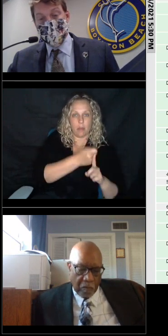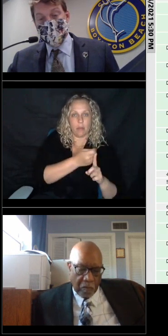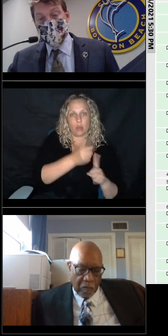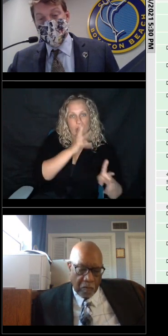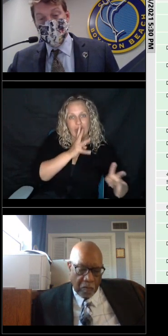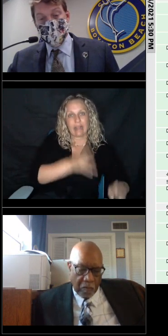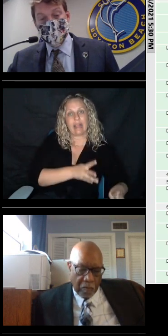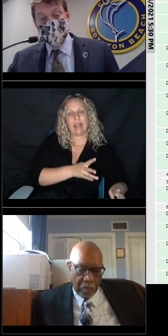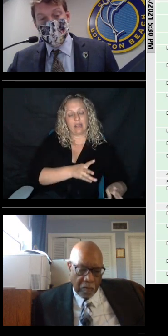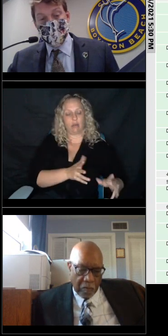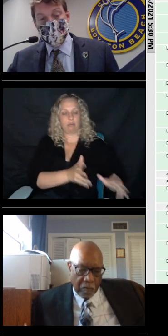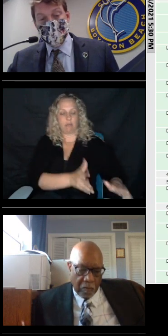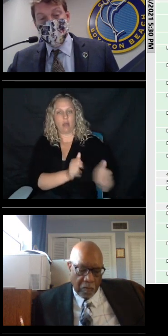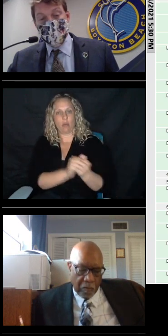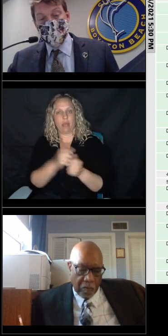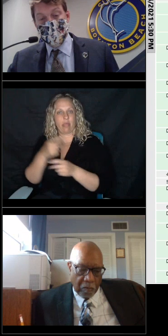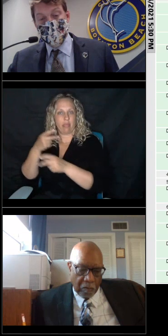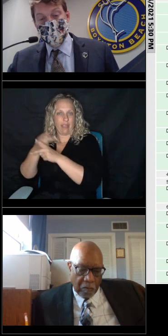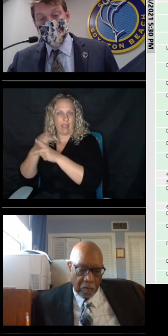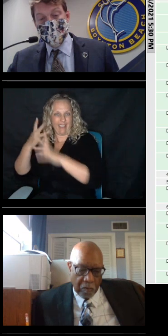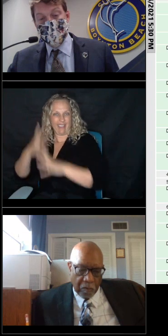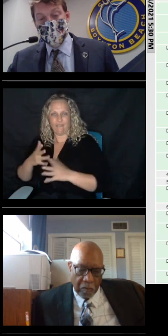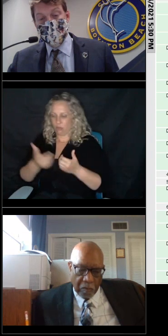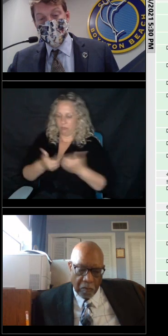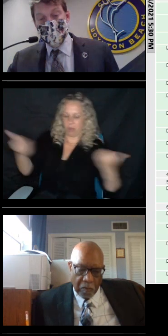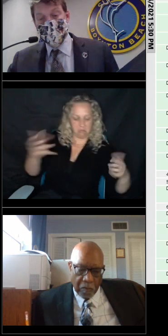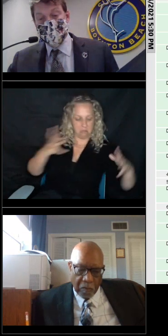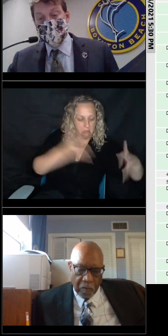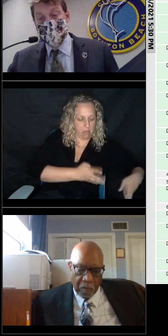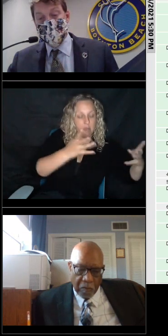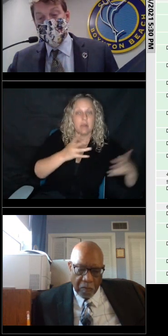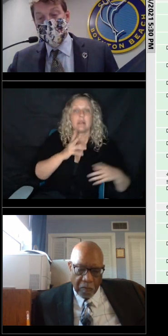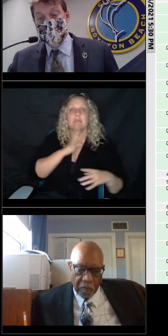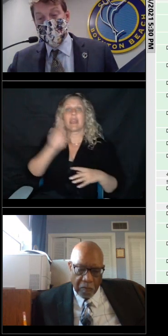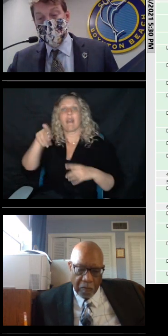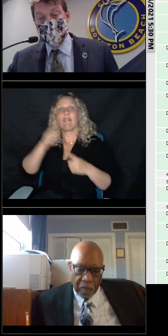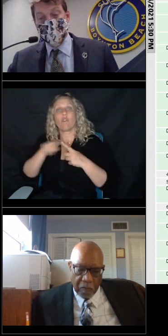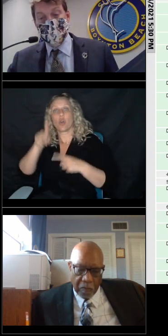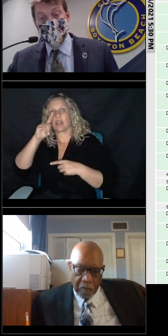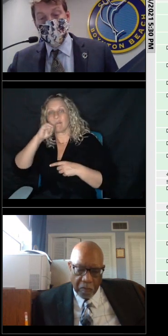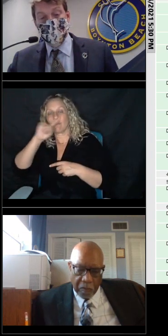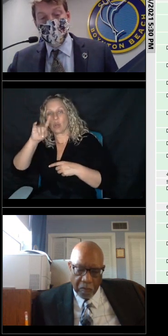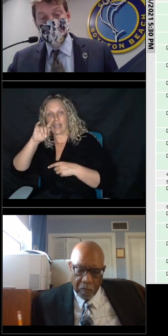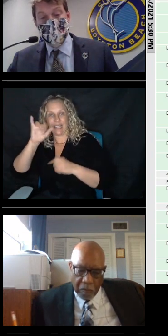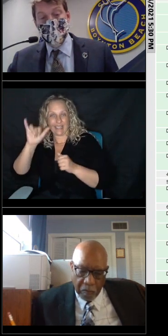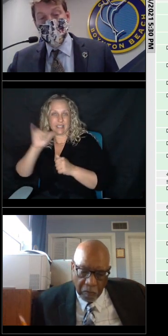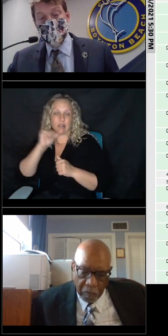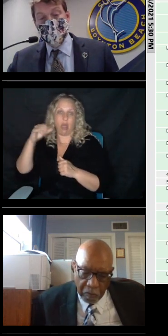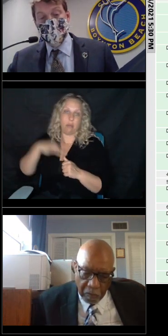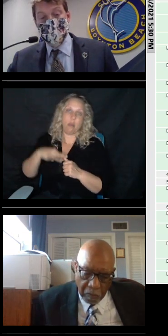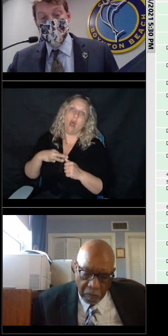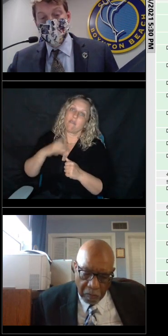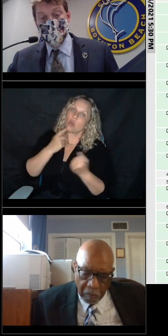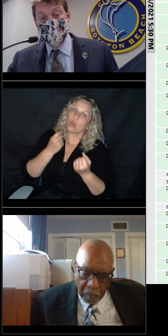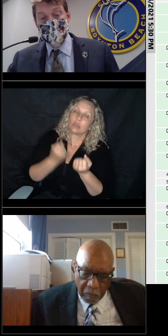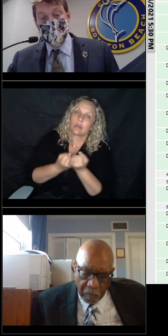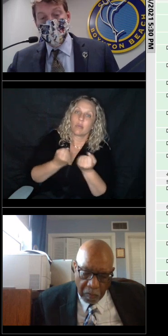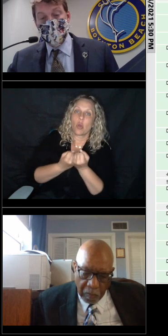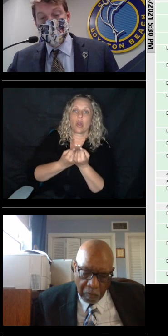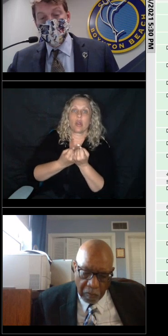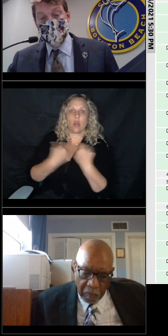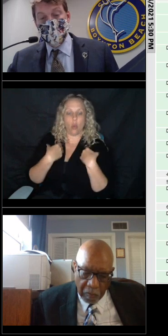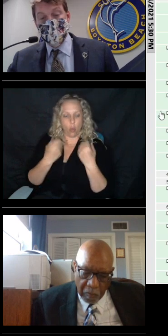or abandoned by their caregivers. And whereas Speak Up for Kids of Palm Beach County serves as an exclusive nonprofit supporting funding, wellness,